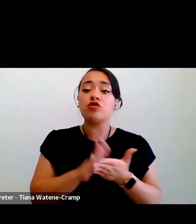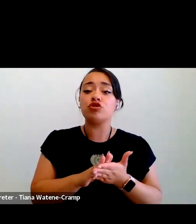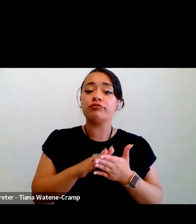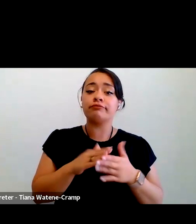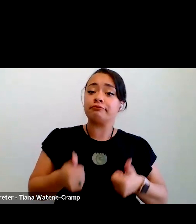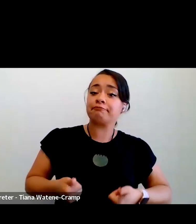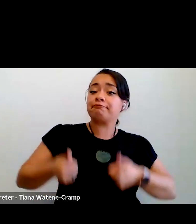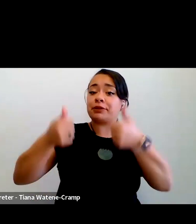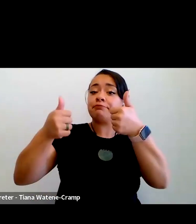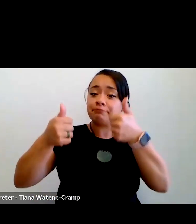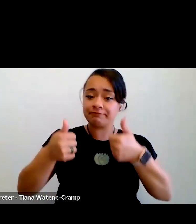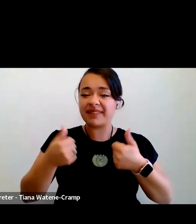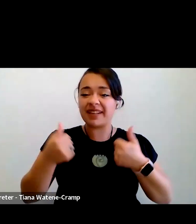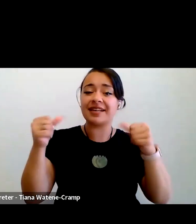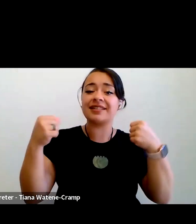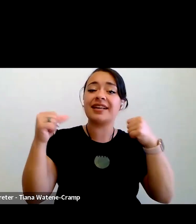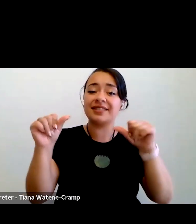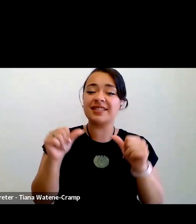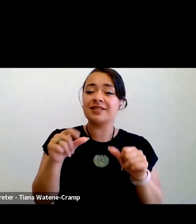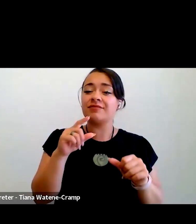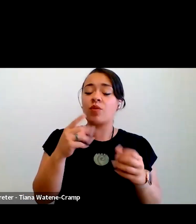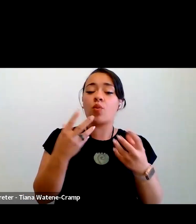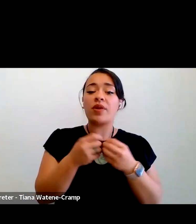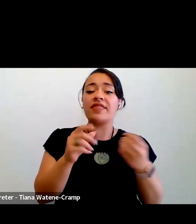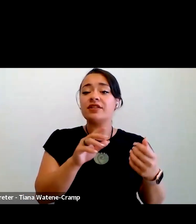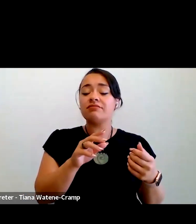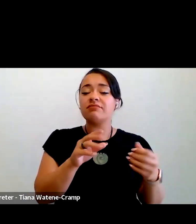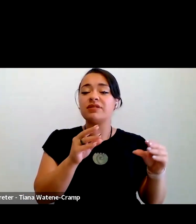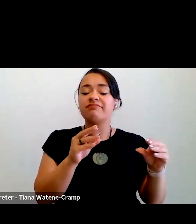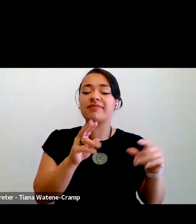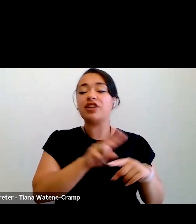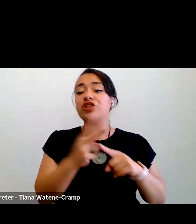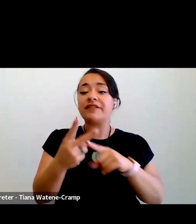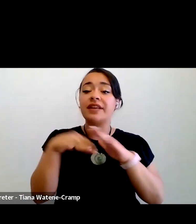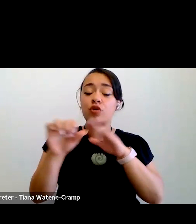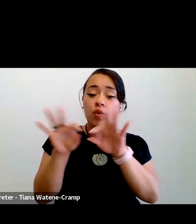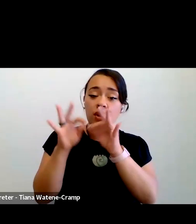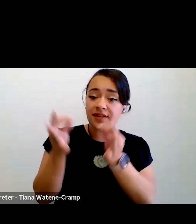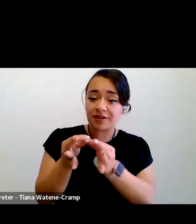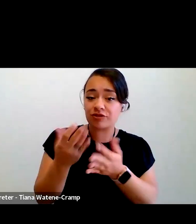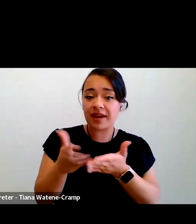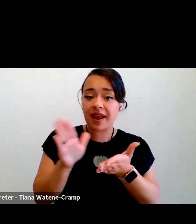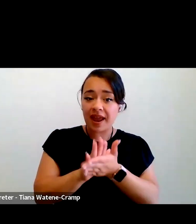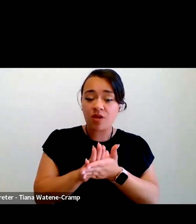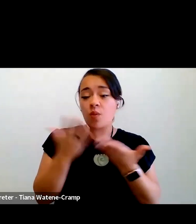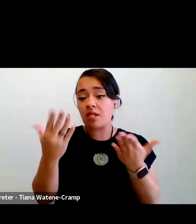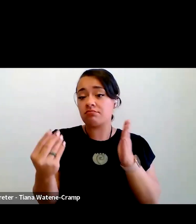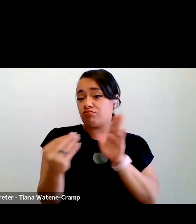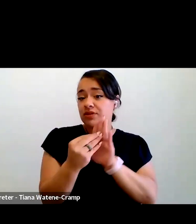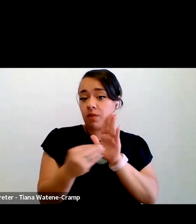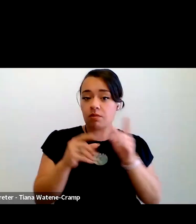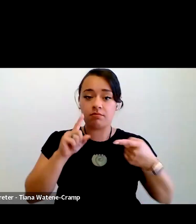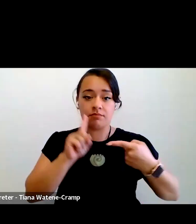seeking to shift the structures of your organisation to better reflect the communities you represent and seek to benefit. The first principle